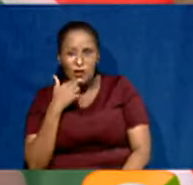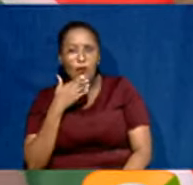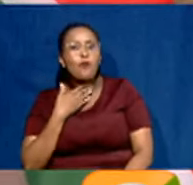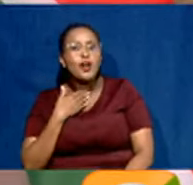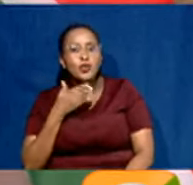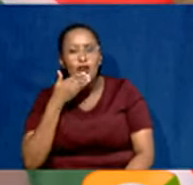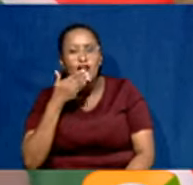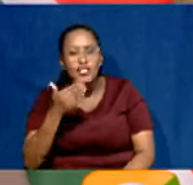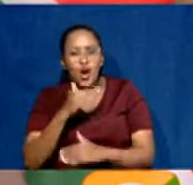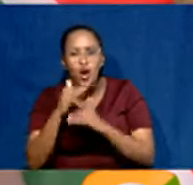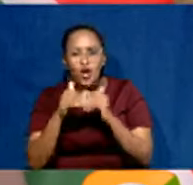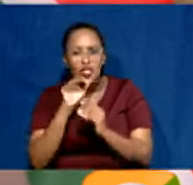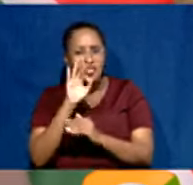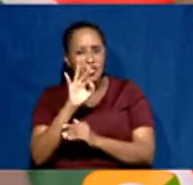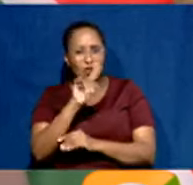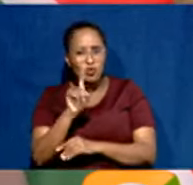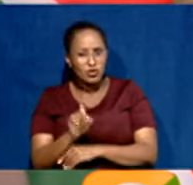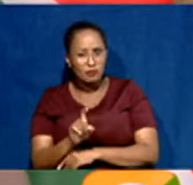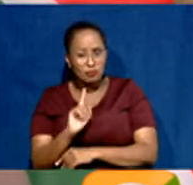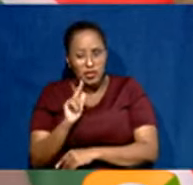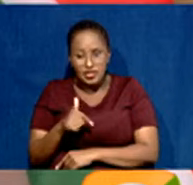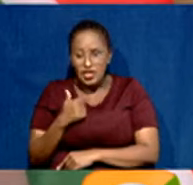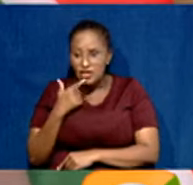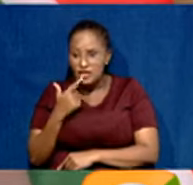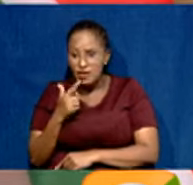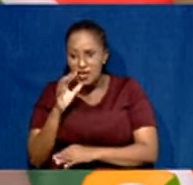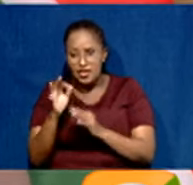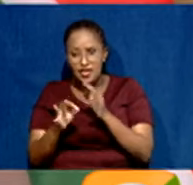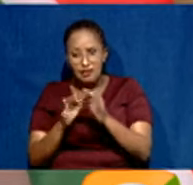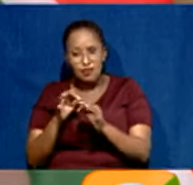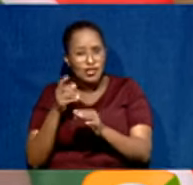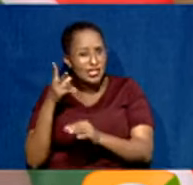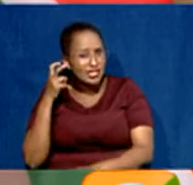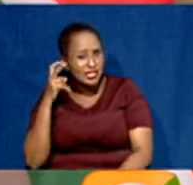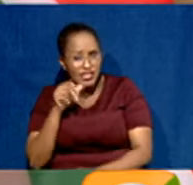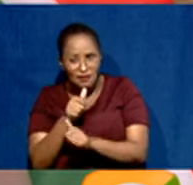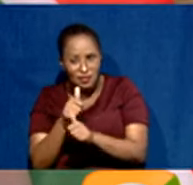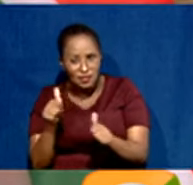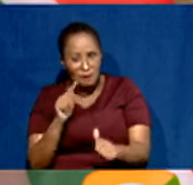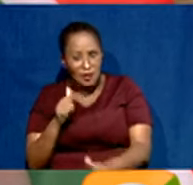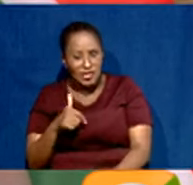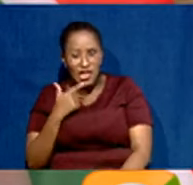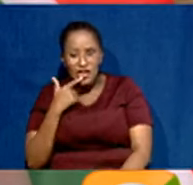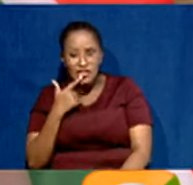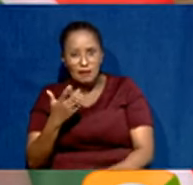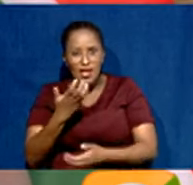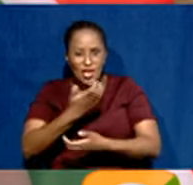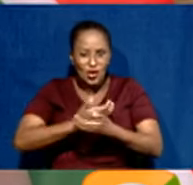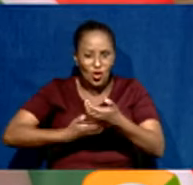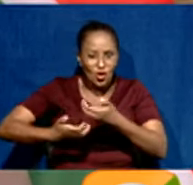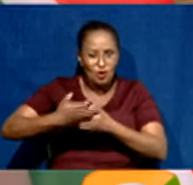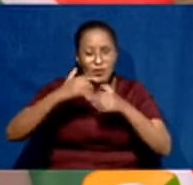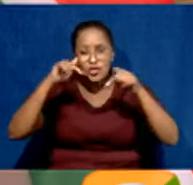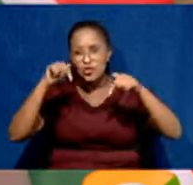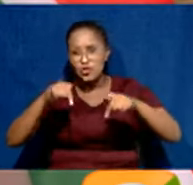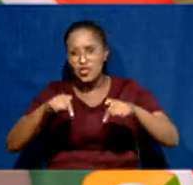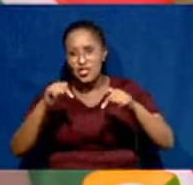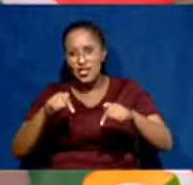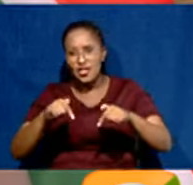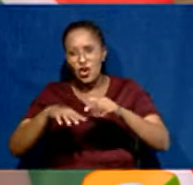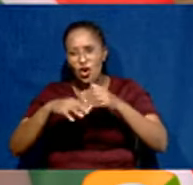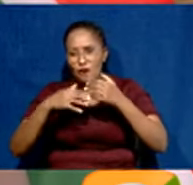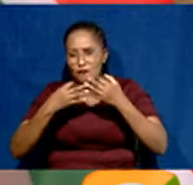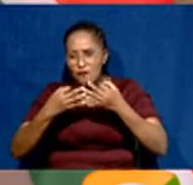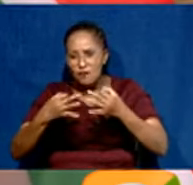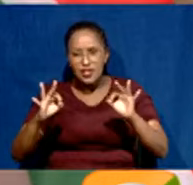wote watatu. Mimi nimesema, if you read my statement, I said our economy today is out of